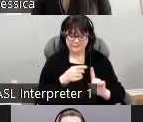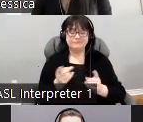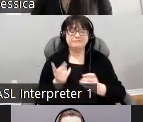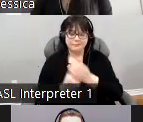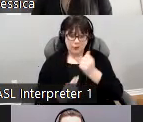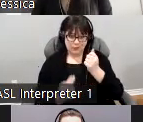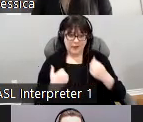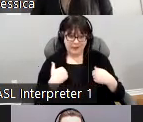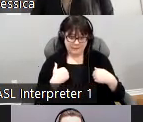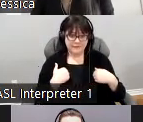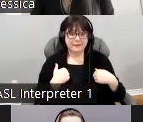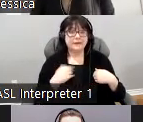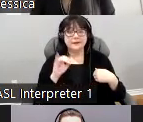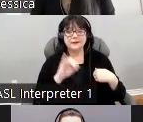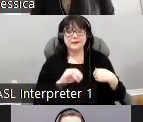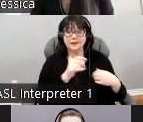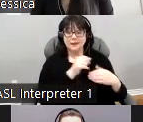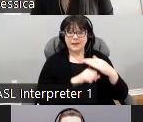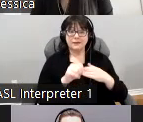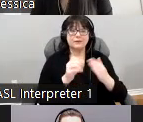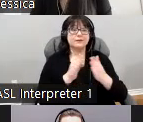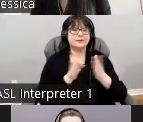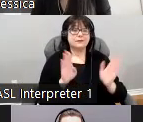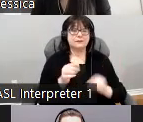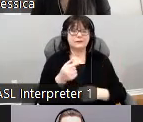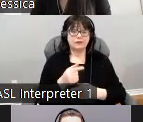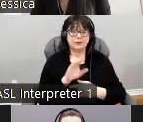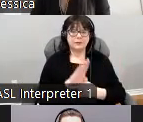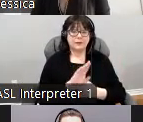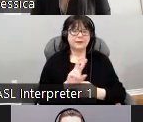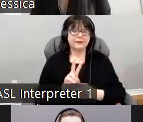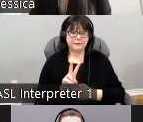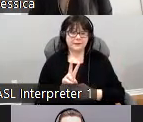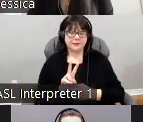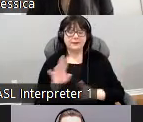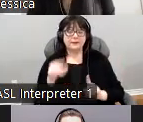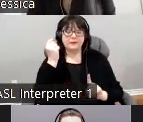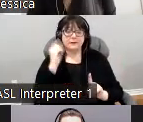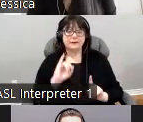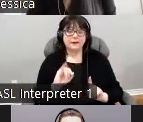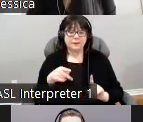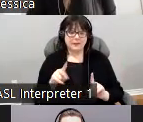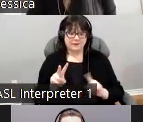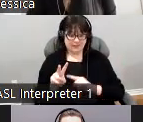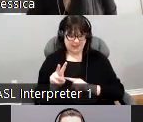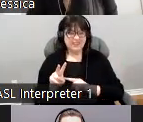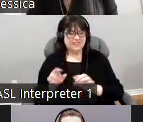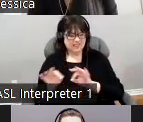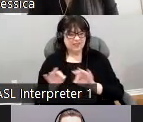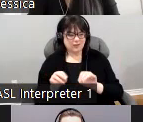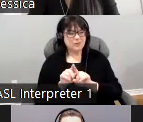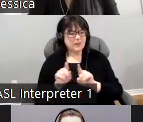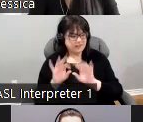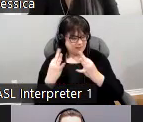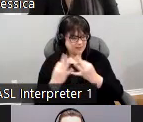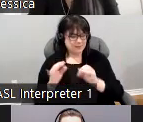broader framework of GBV, as IPV is actually described as a type of family violence. So prior